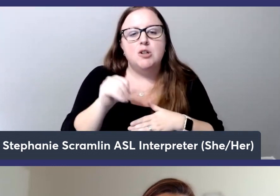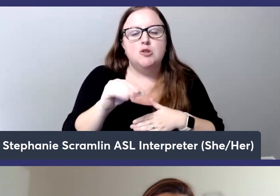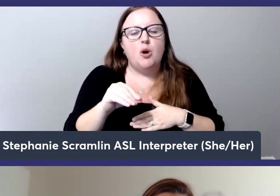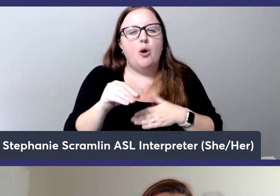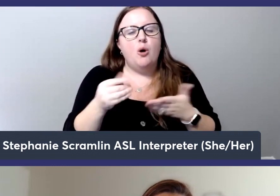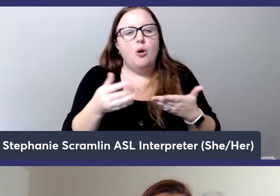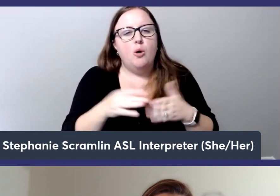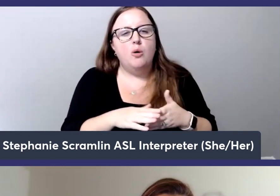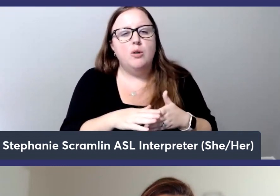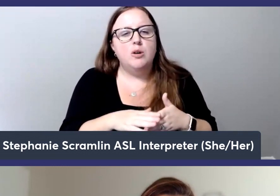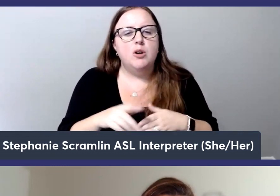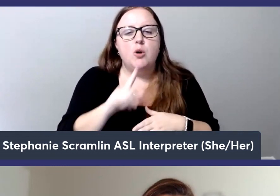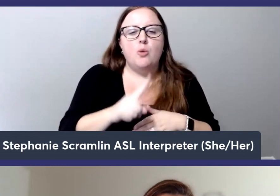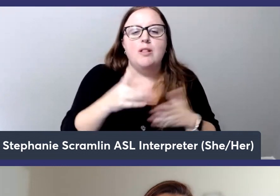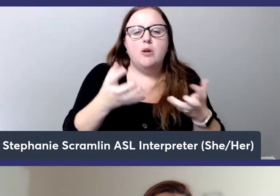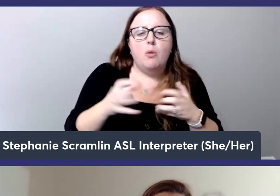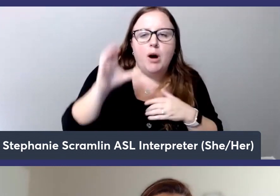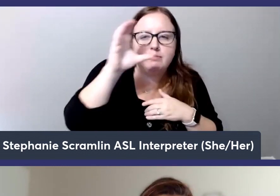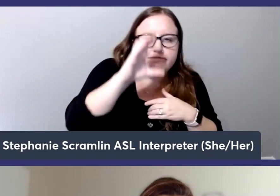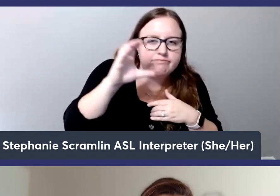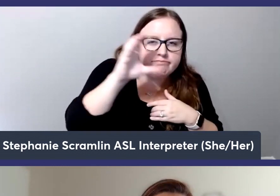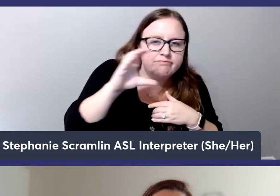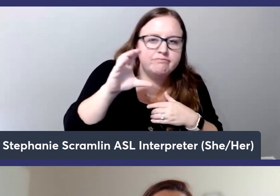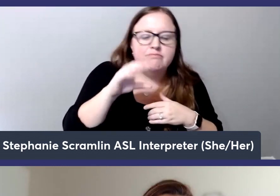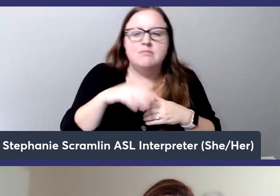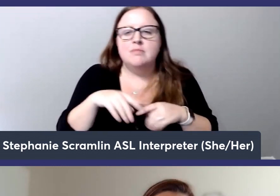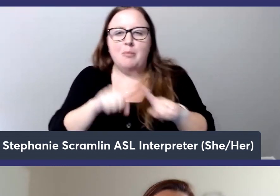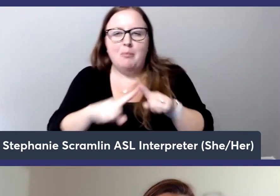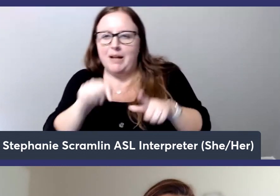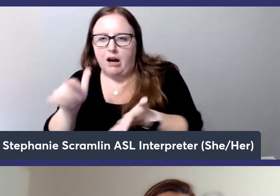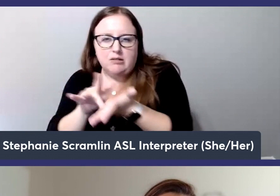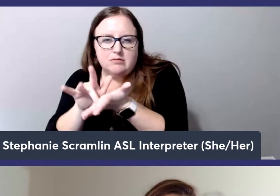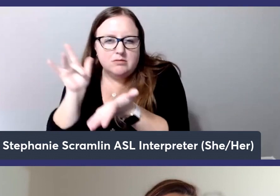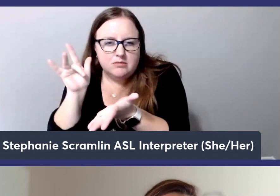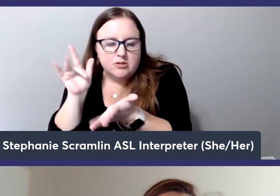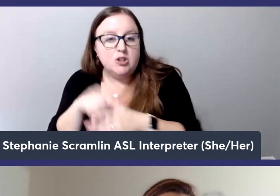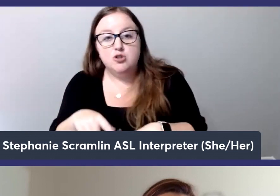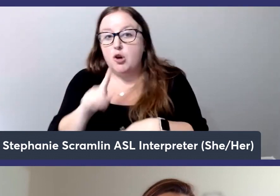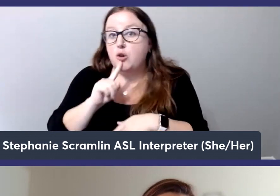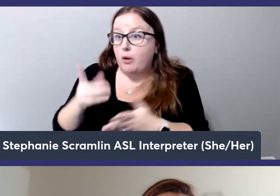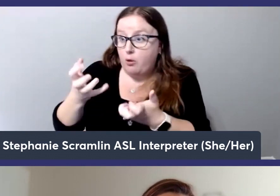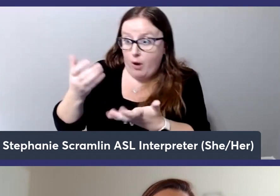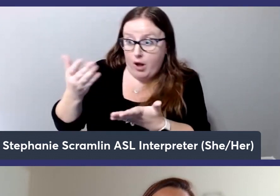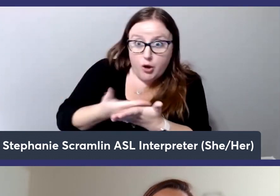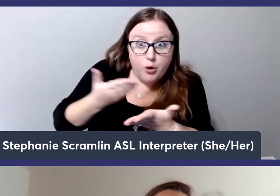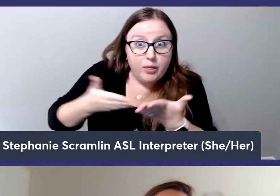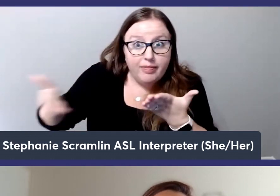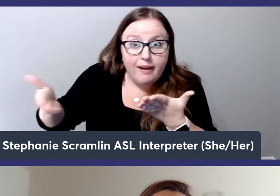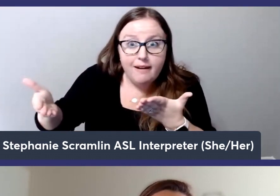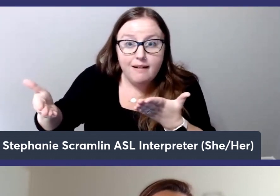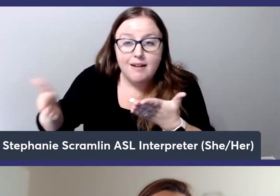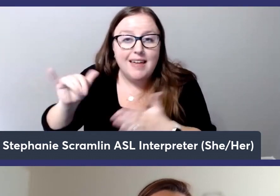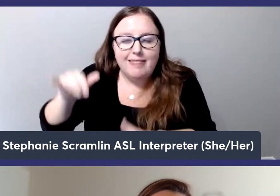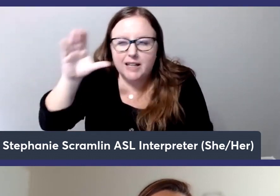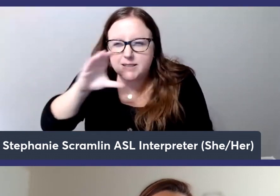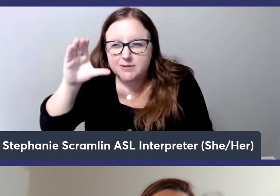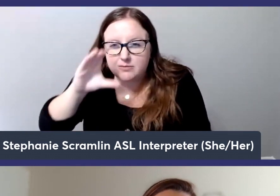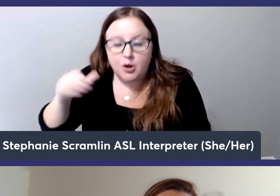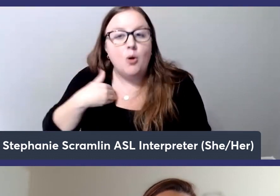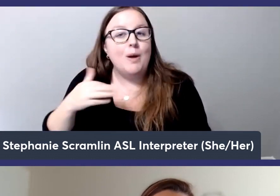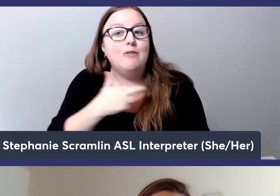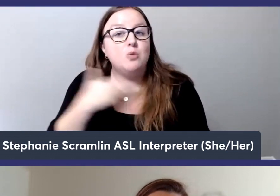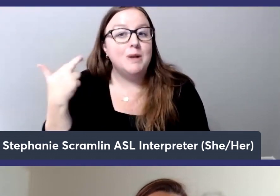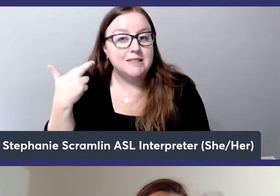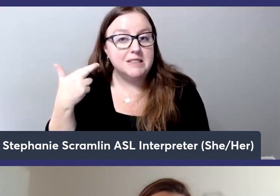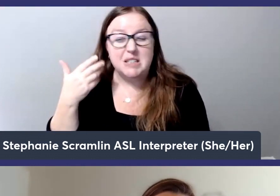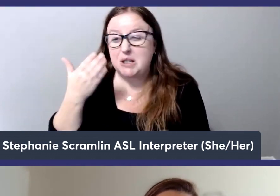of exploration versus exploitation, right? So do you really want to go for a new item in the menu? That's exploration. There is risk in it. It may